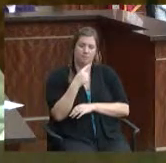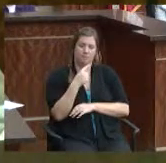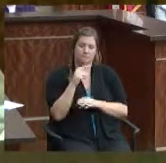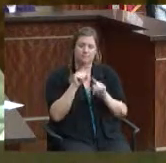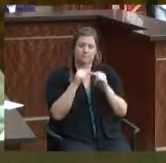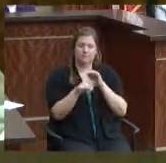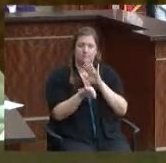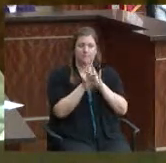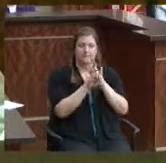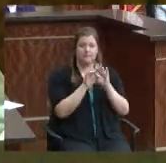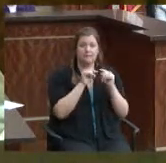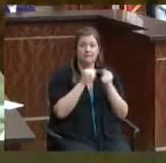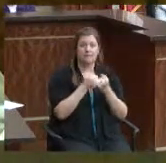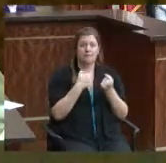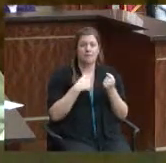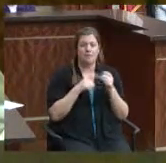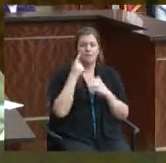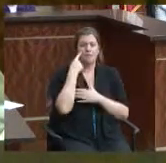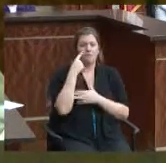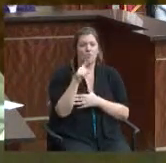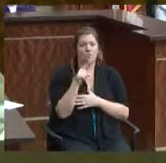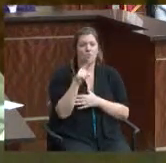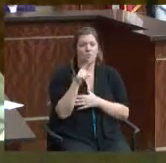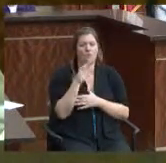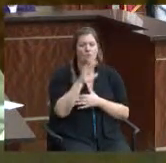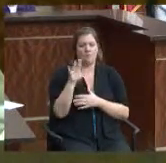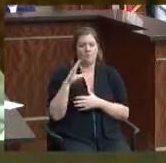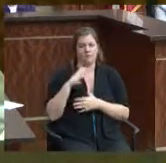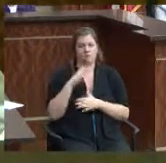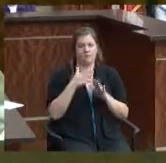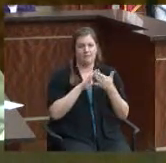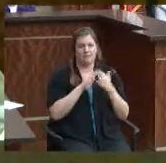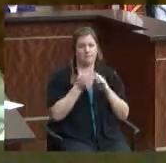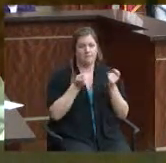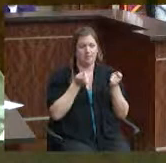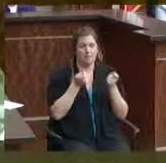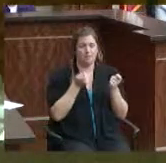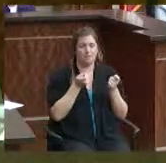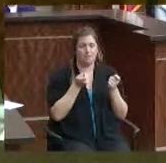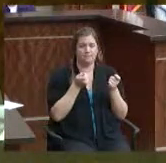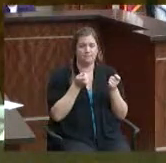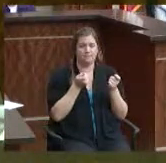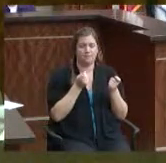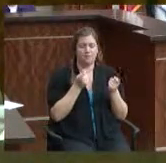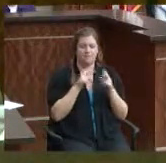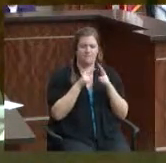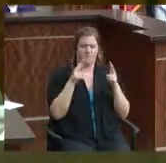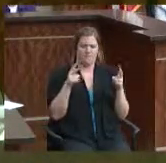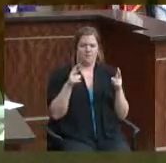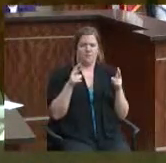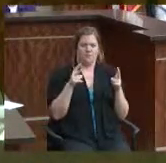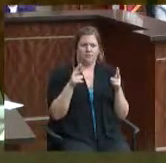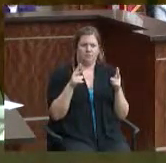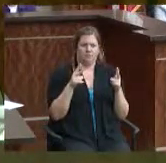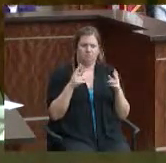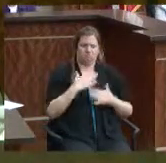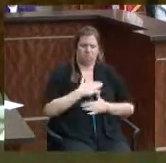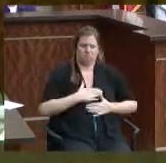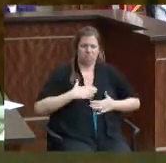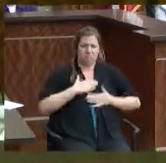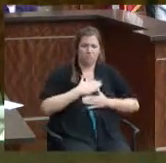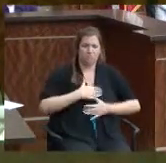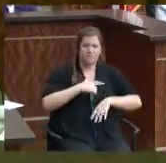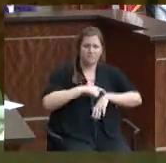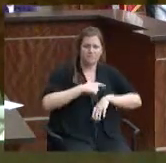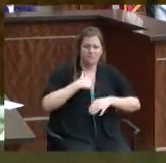team for their city manager. It was a very enjoyable